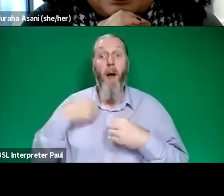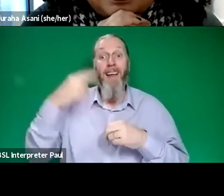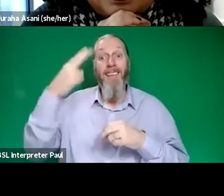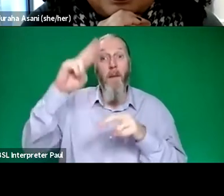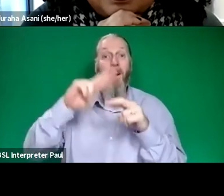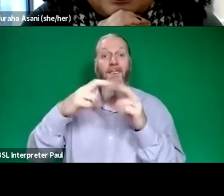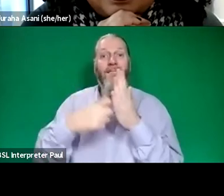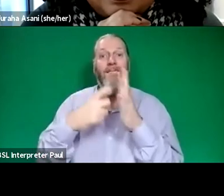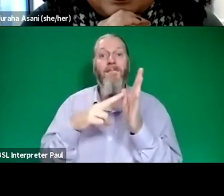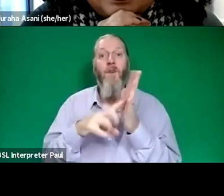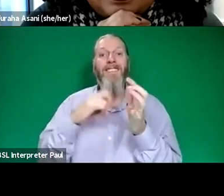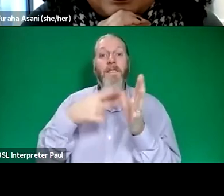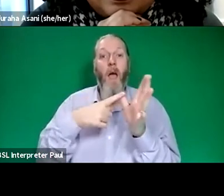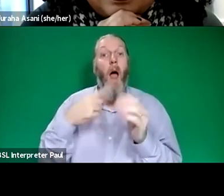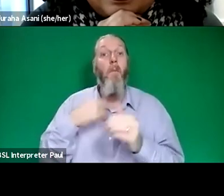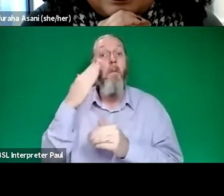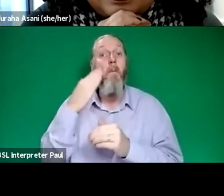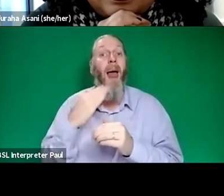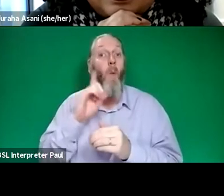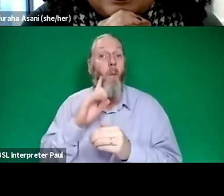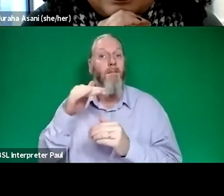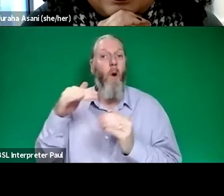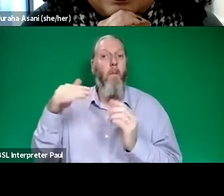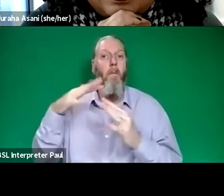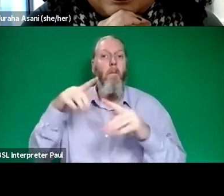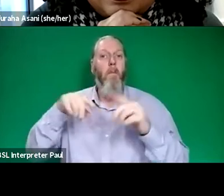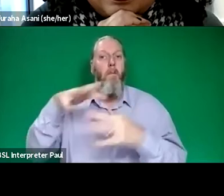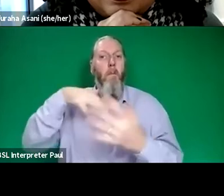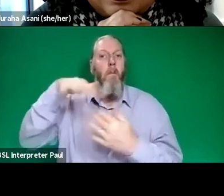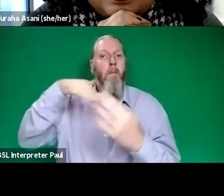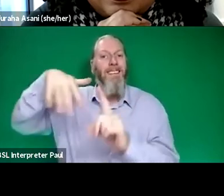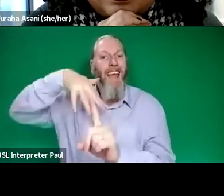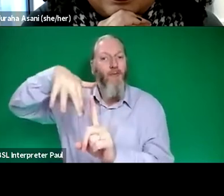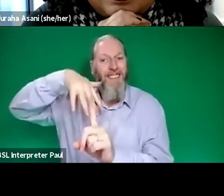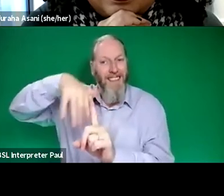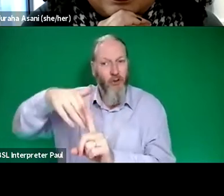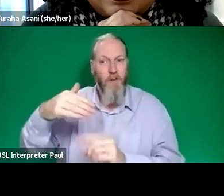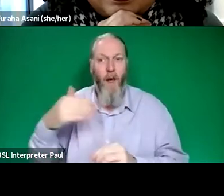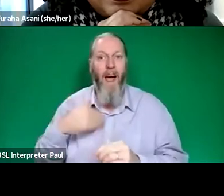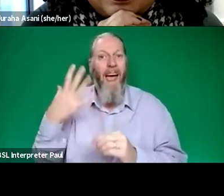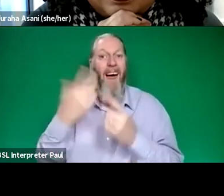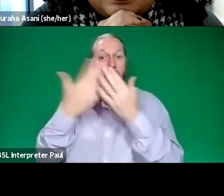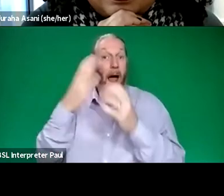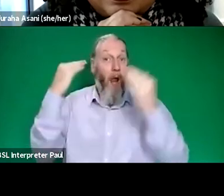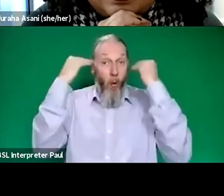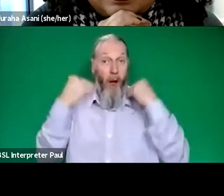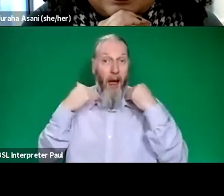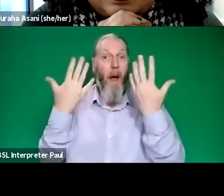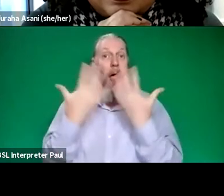Black woman of mixed heritage. I have near to shoulder length hair at the moment that's sort of tucked behind my ears in a